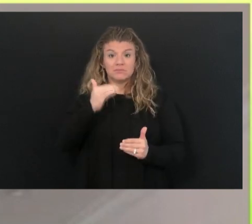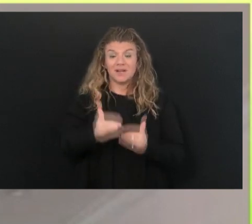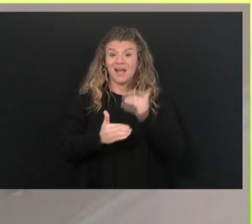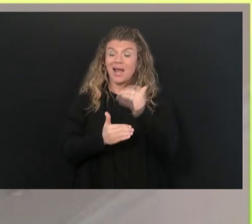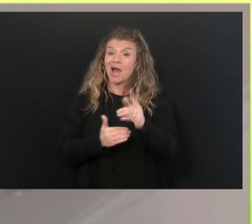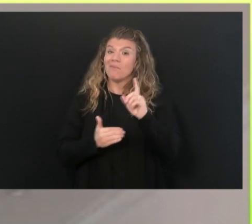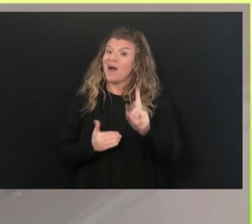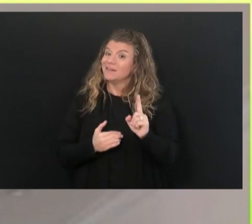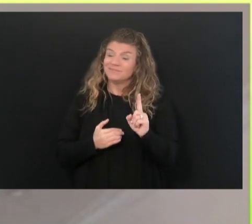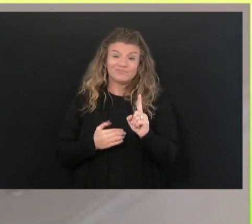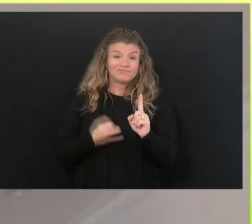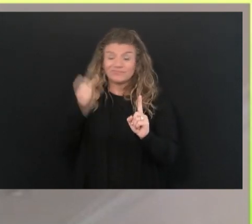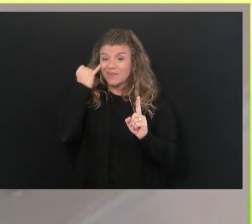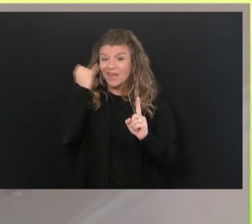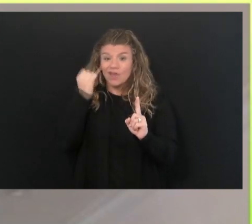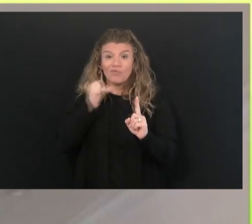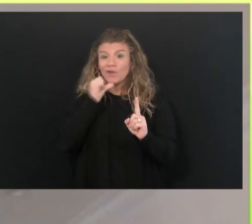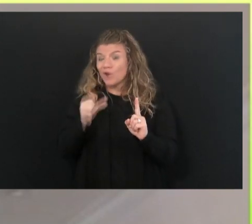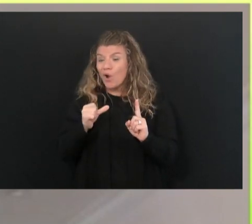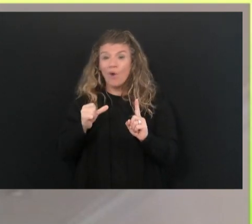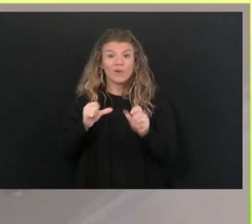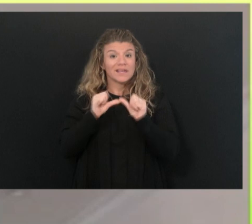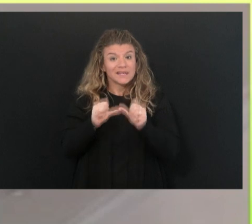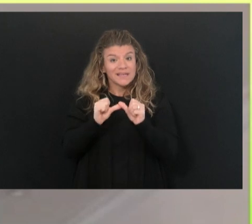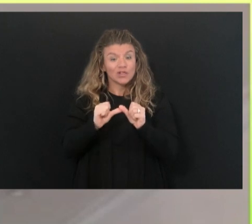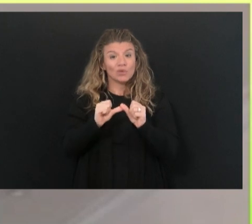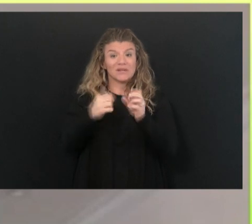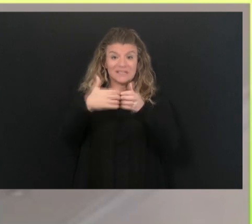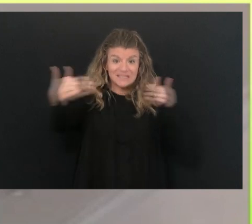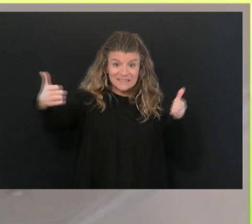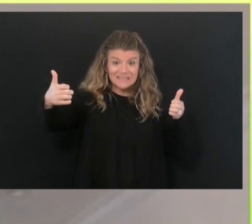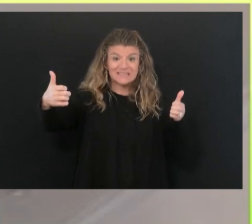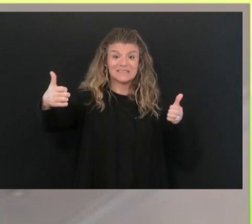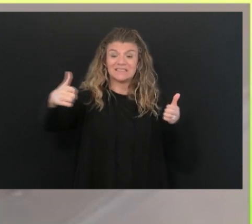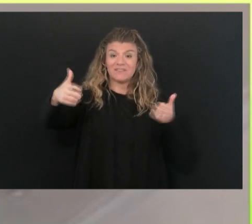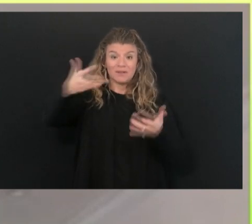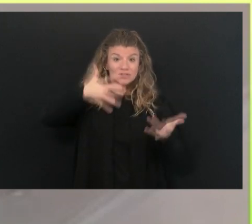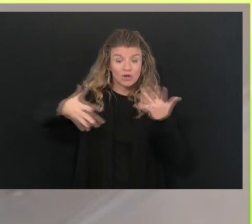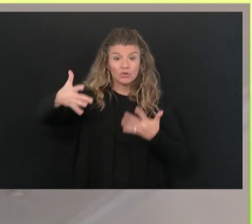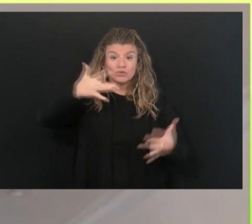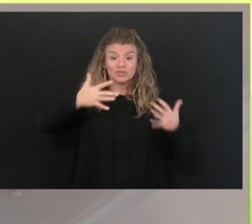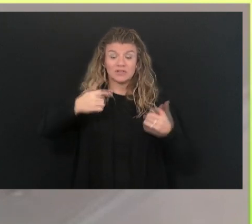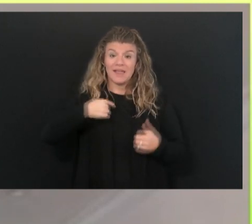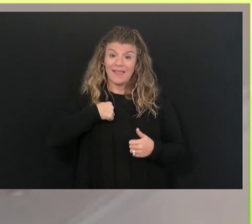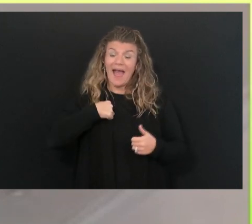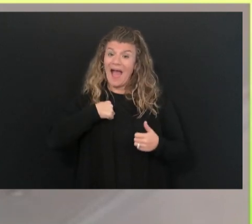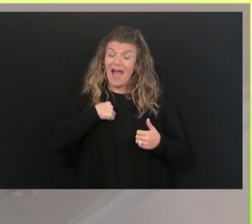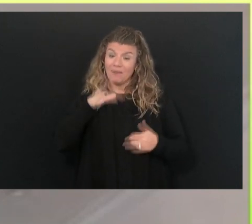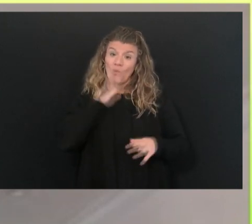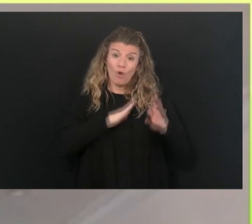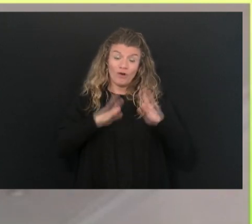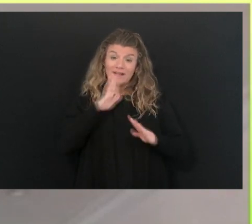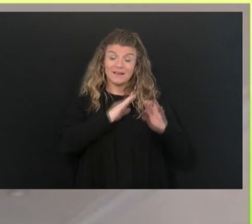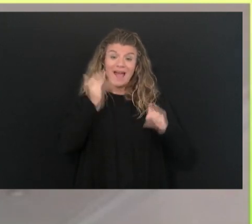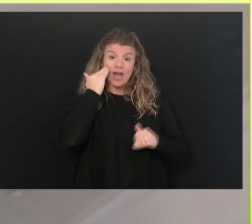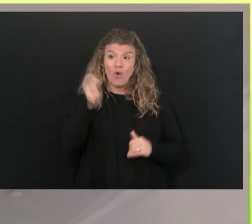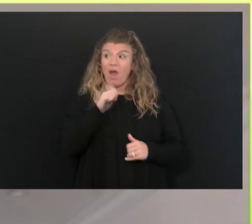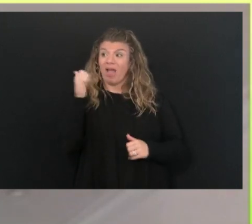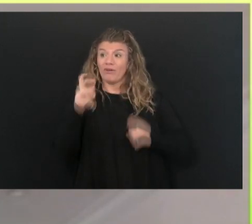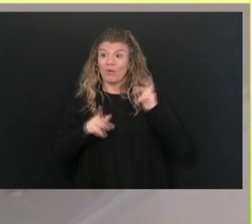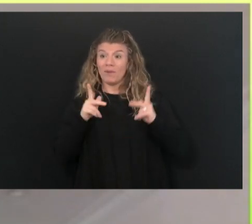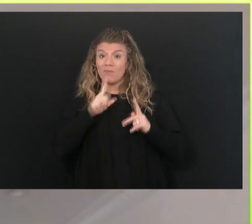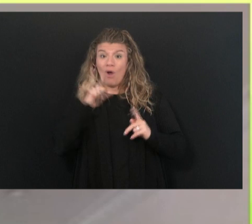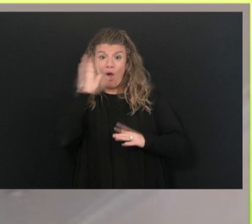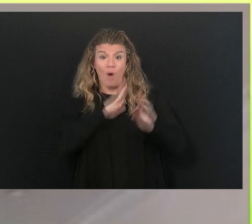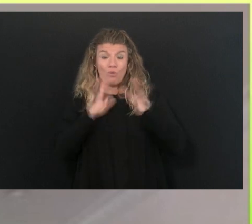and if we don't socially, physically distance, then I am very worried, as I know others in the state and the